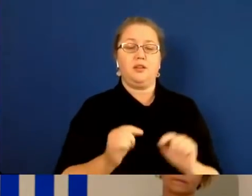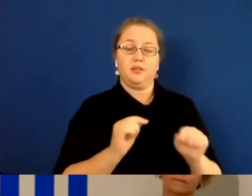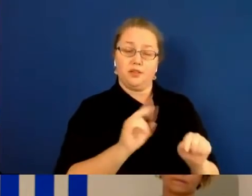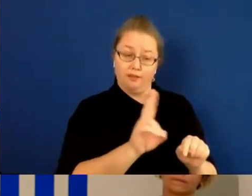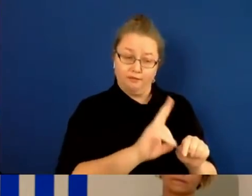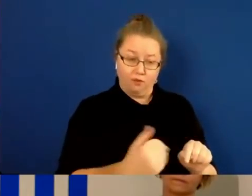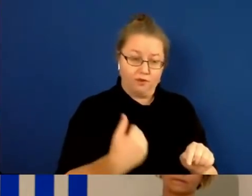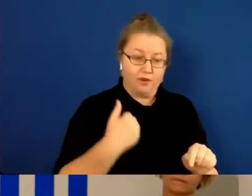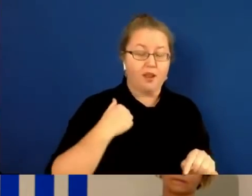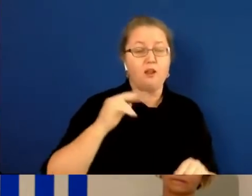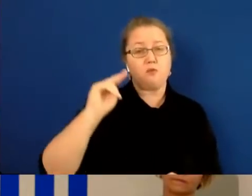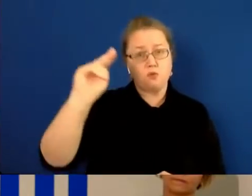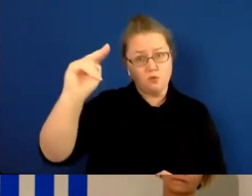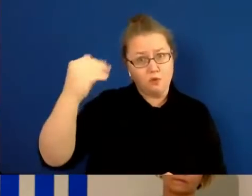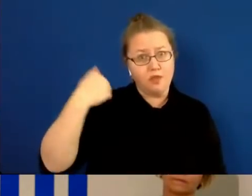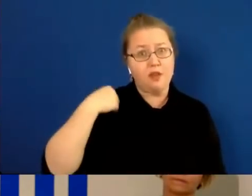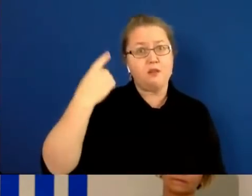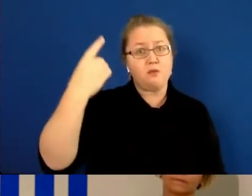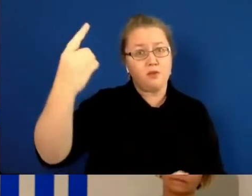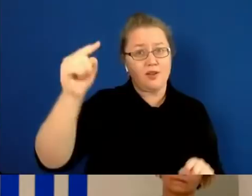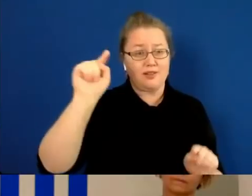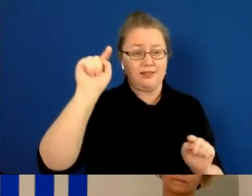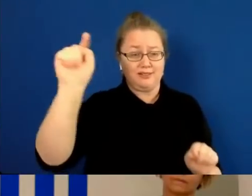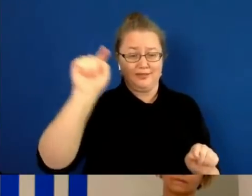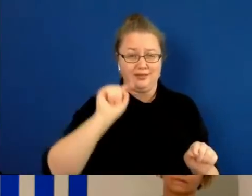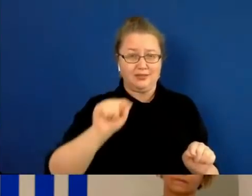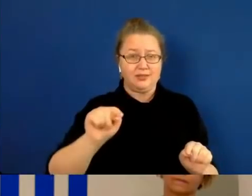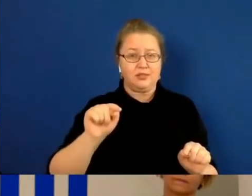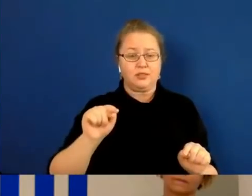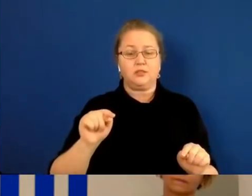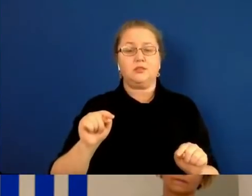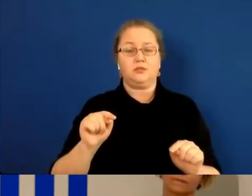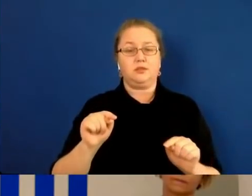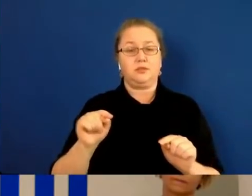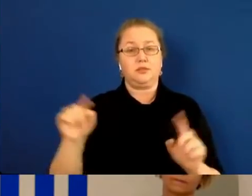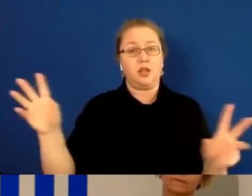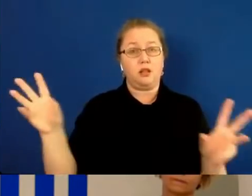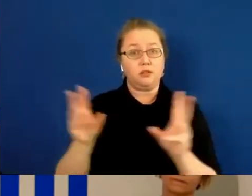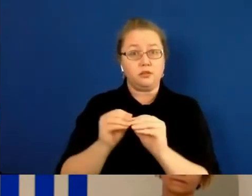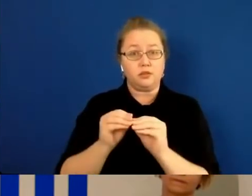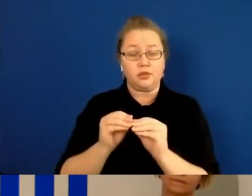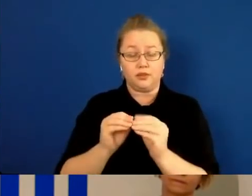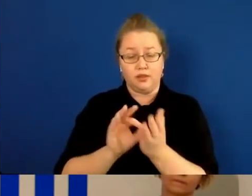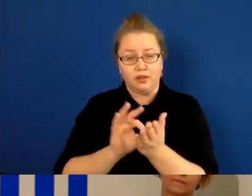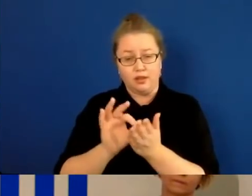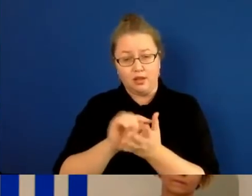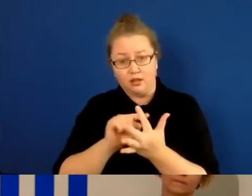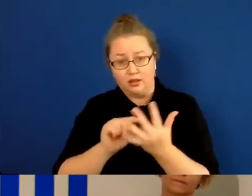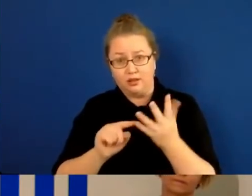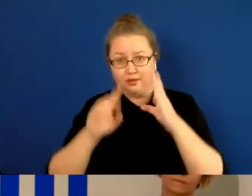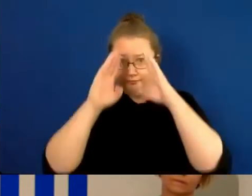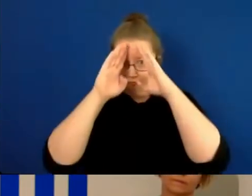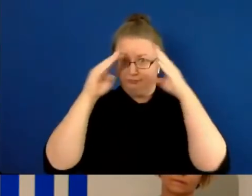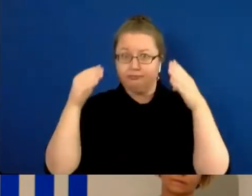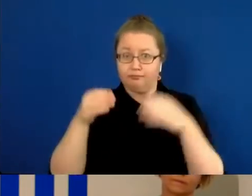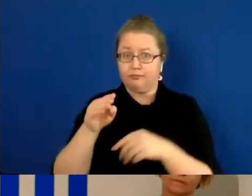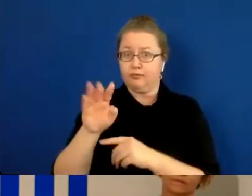COVID-19 since the beginning of this pandemic who've lost loved ones, I want to share my condolences and my